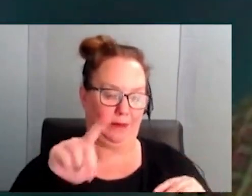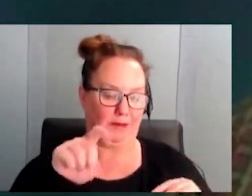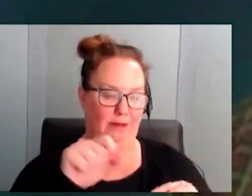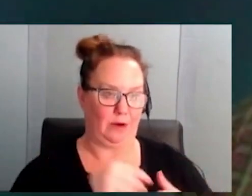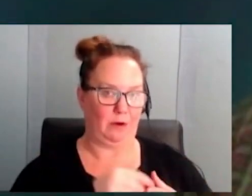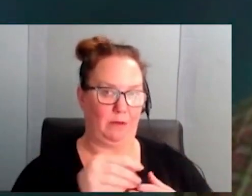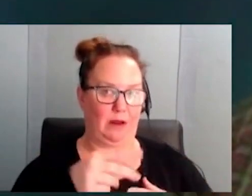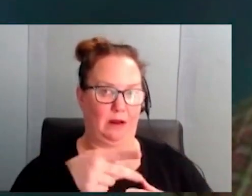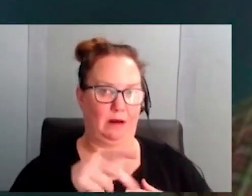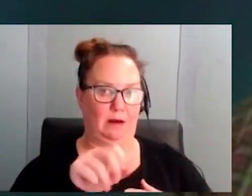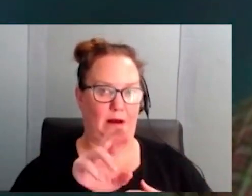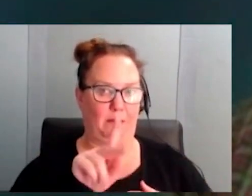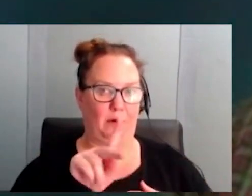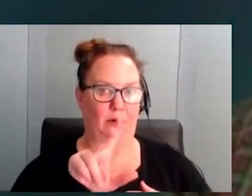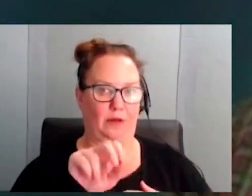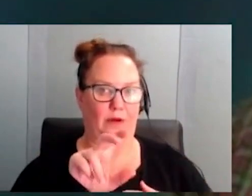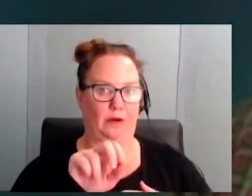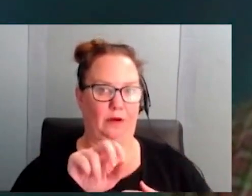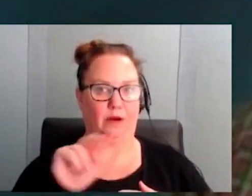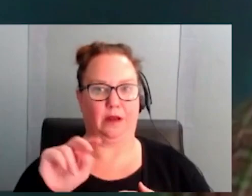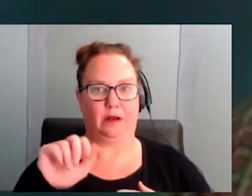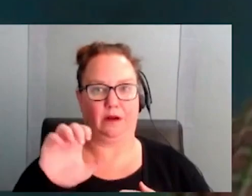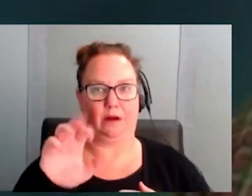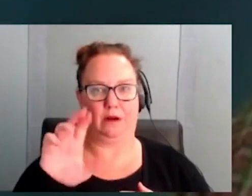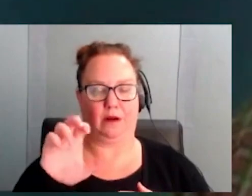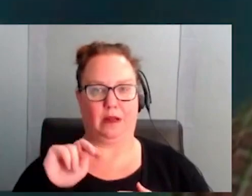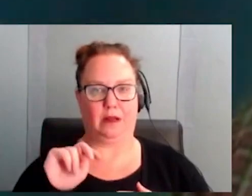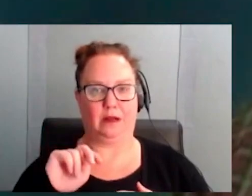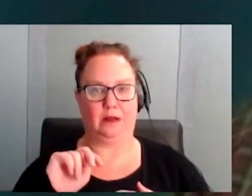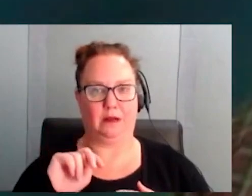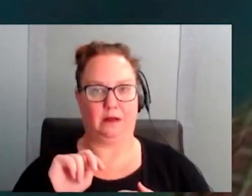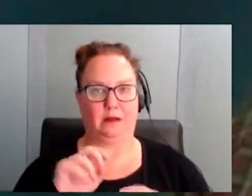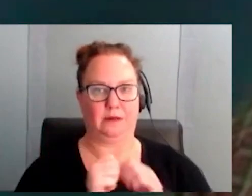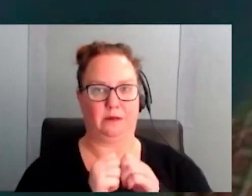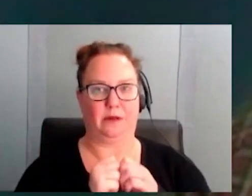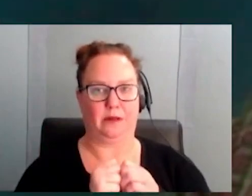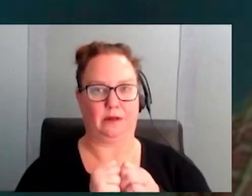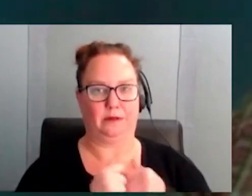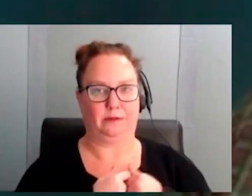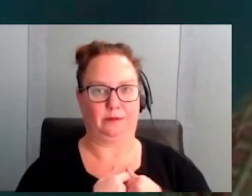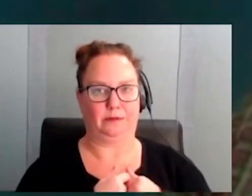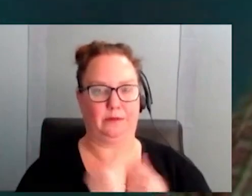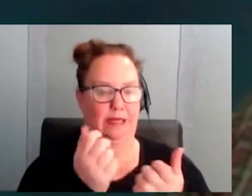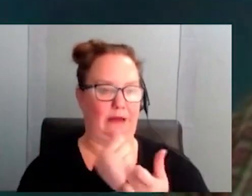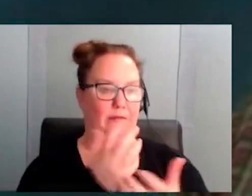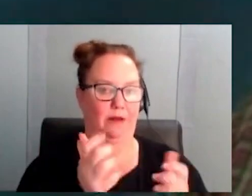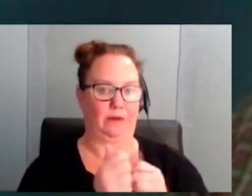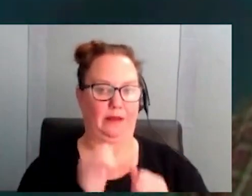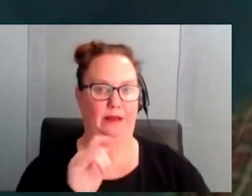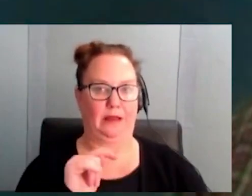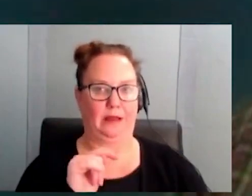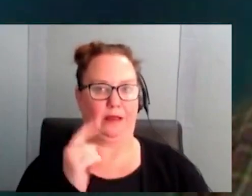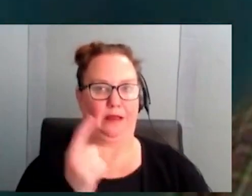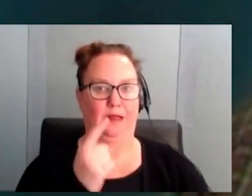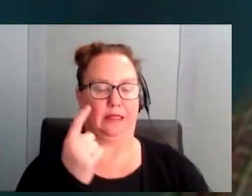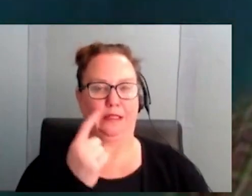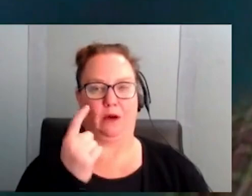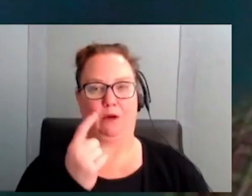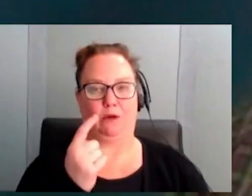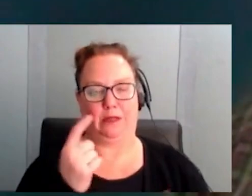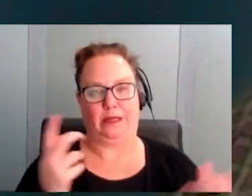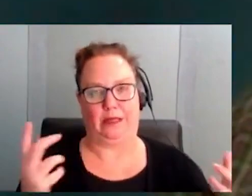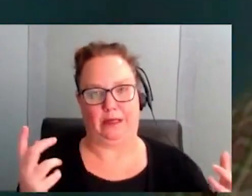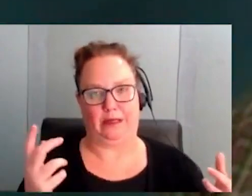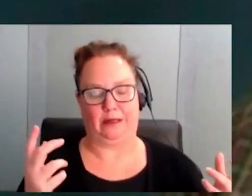many Perk 30s, then you would get Narcan with it. It was kind of a one-stop shop. It's the only substance that I've ever known